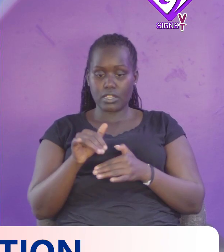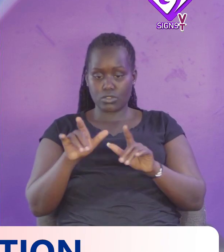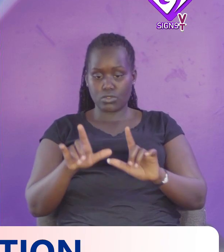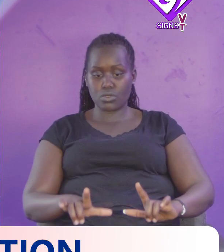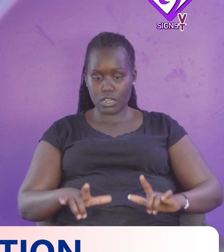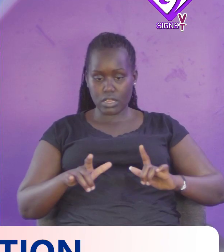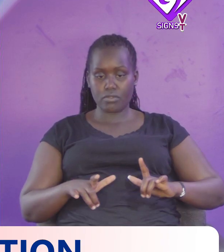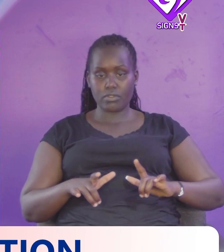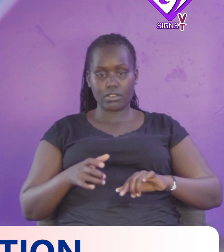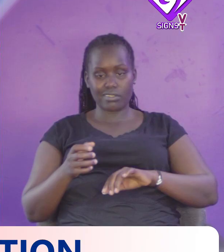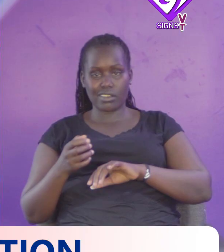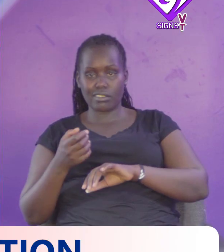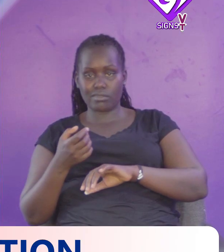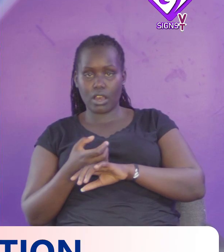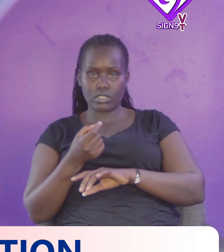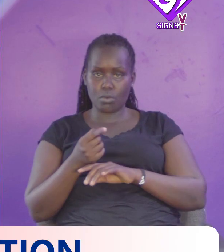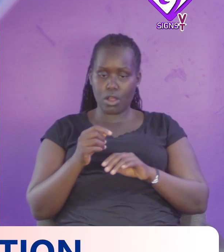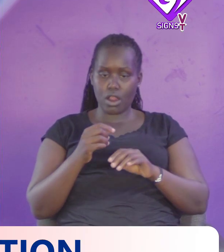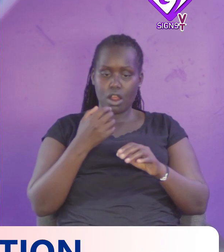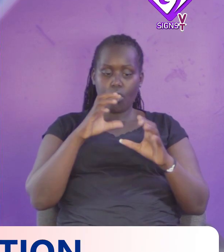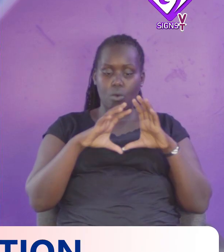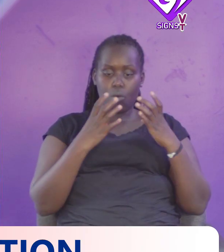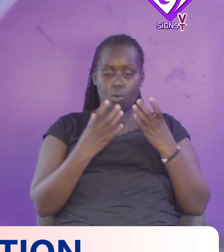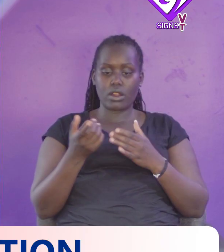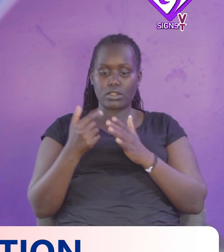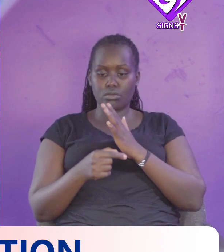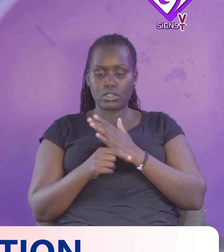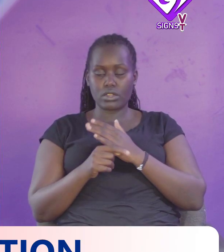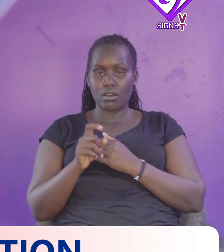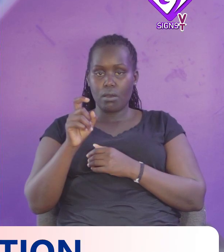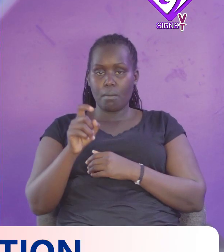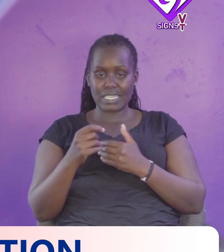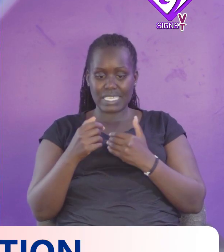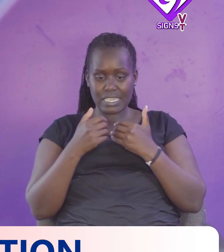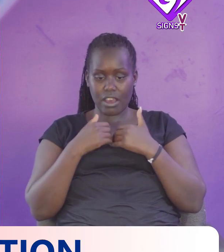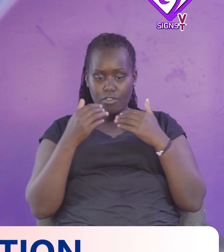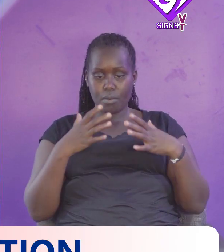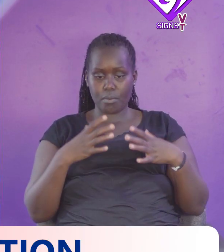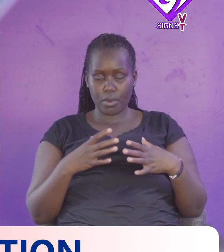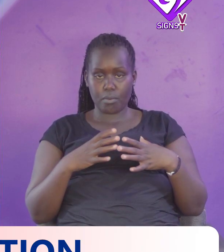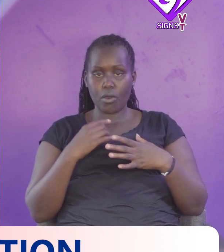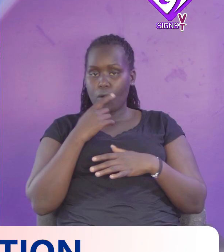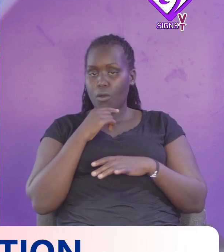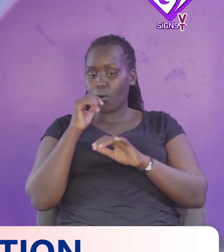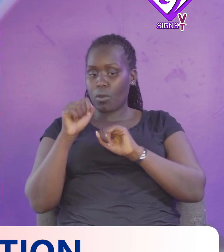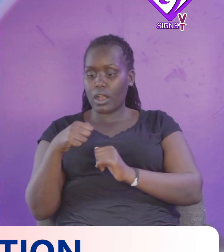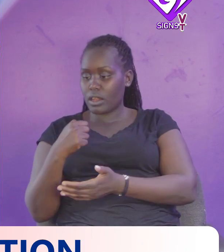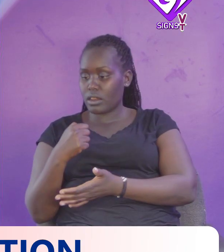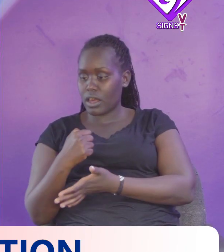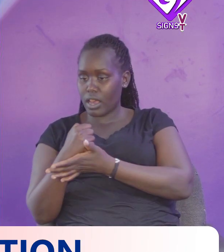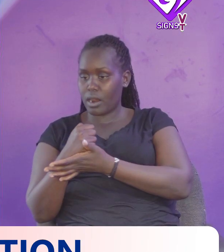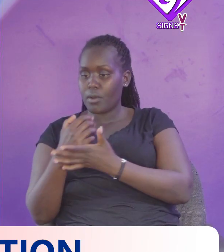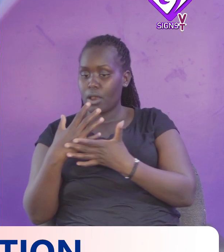comprehensive world is such that we are supposed to have people who can stand in with our persons